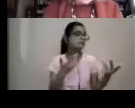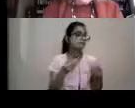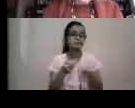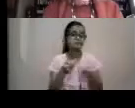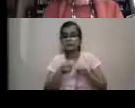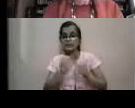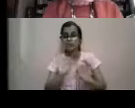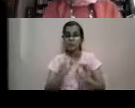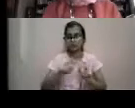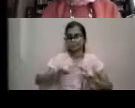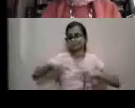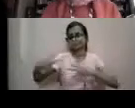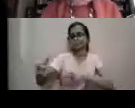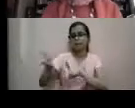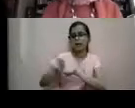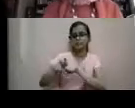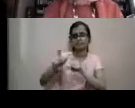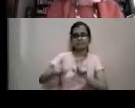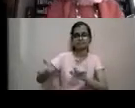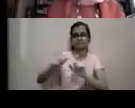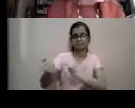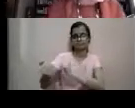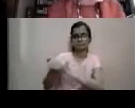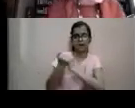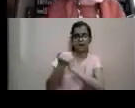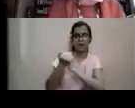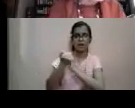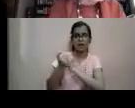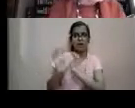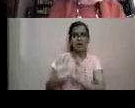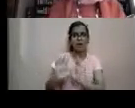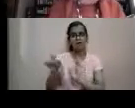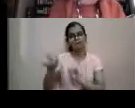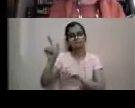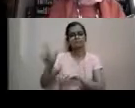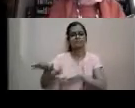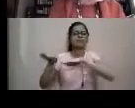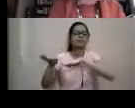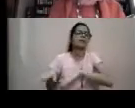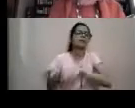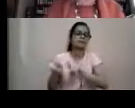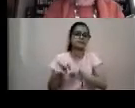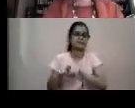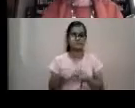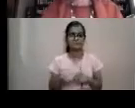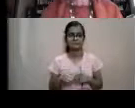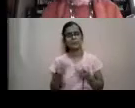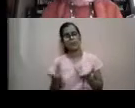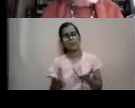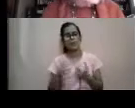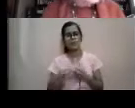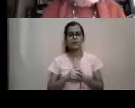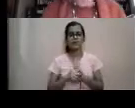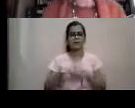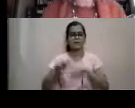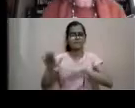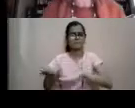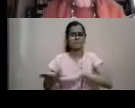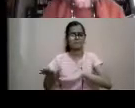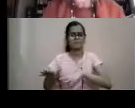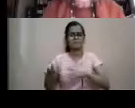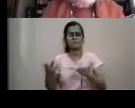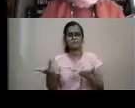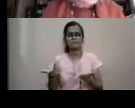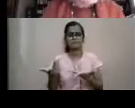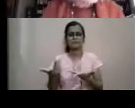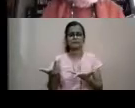A willing provisioner may fail to provide because others on whom she depends have